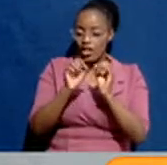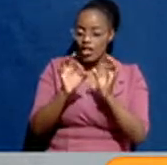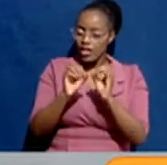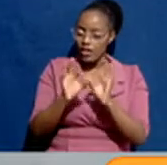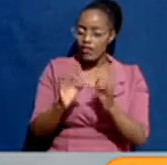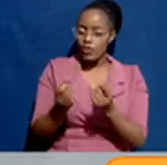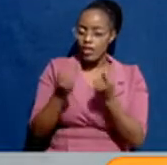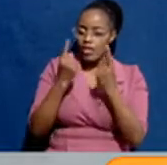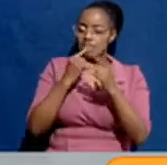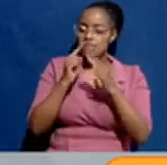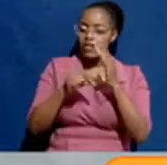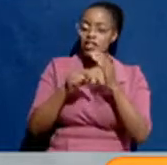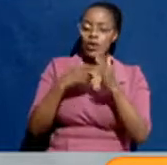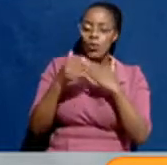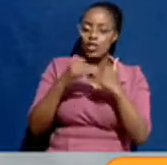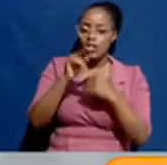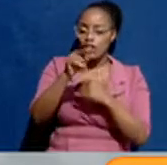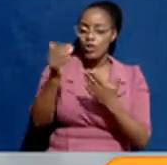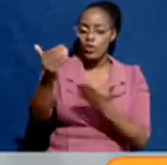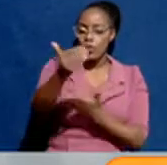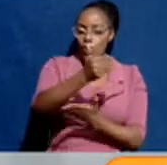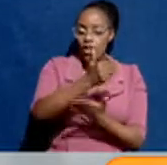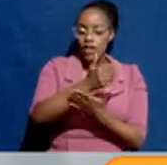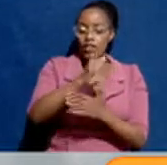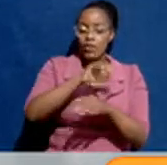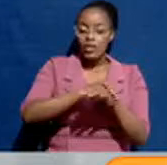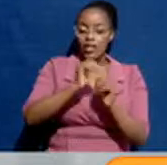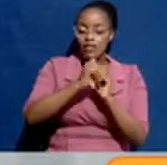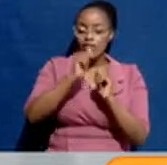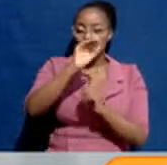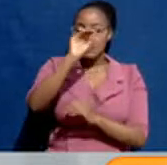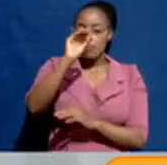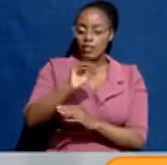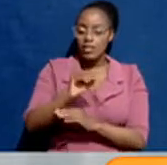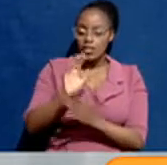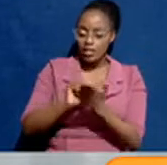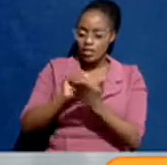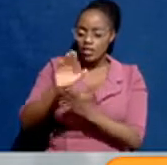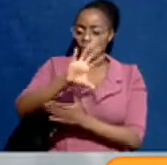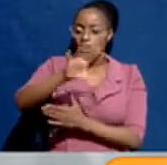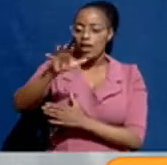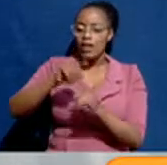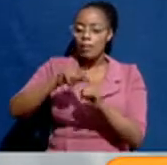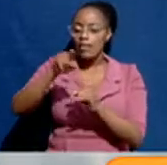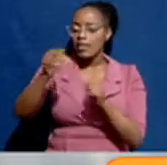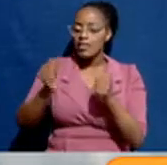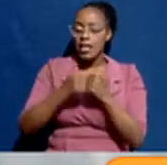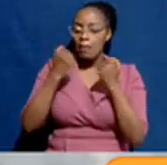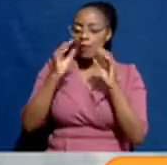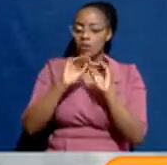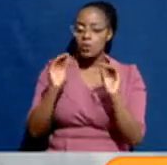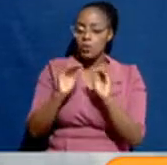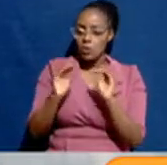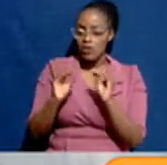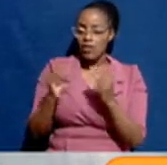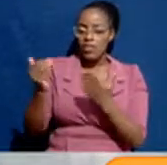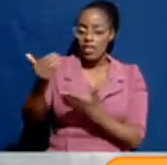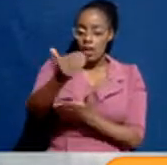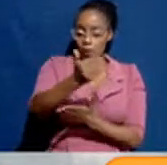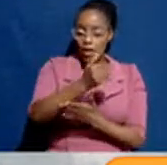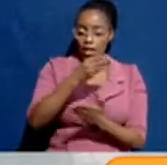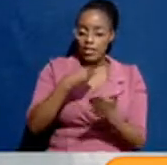it, says whatever you collect, take 15% to the counties. But that's not what they do. They collect